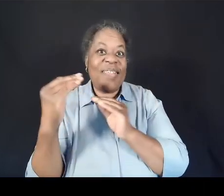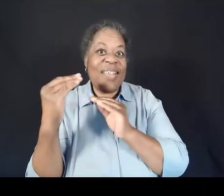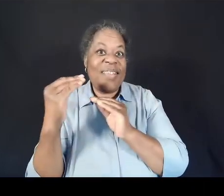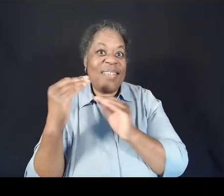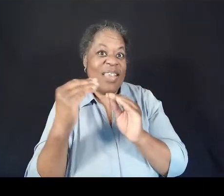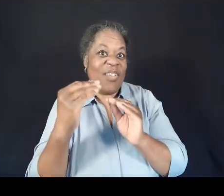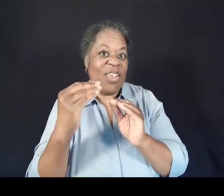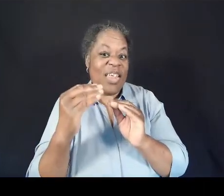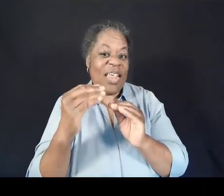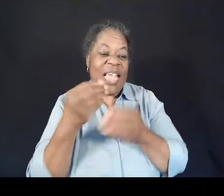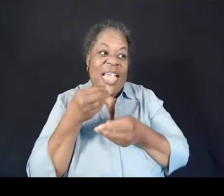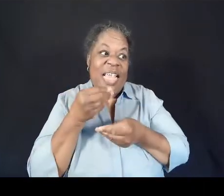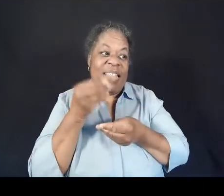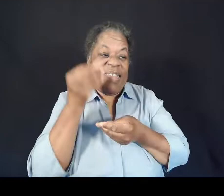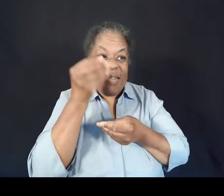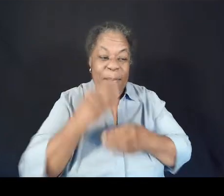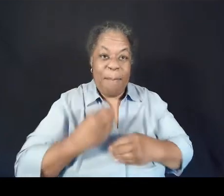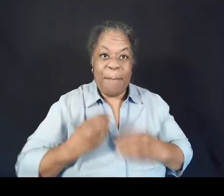that James has to offer.